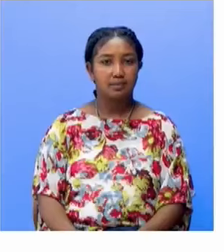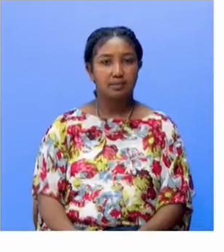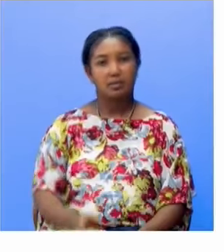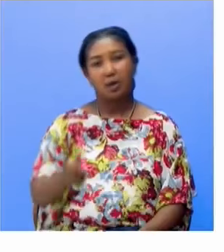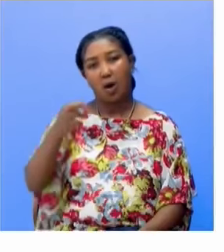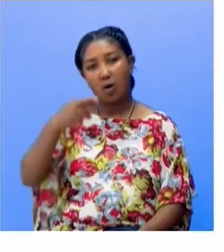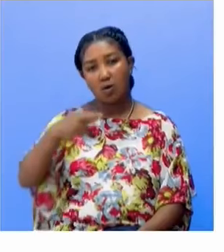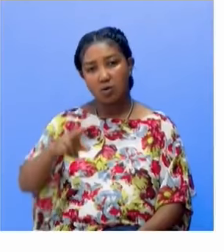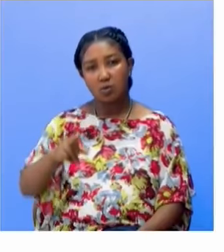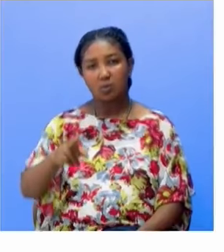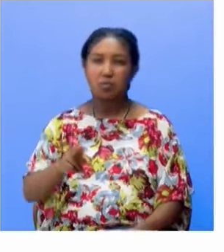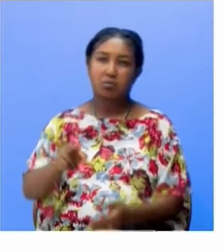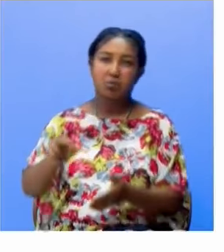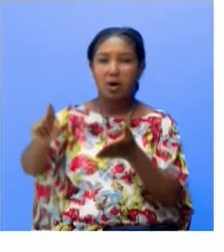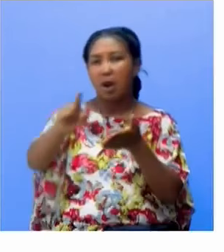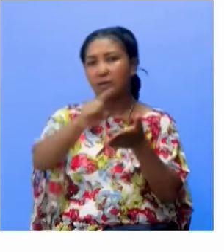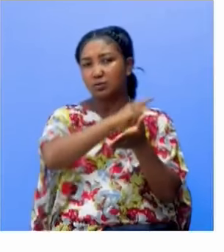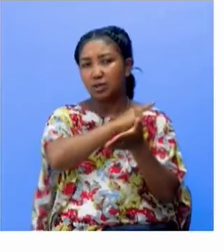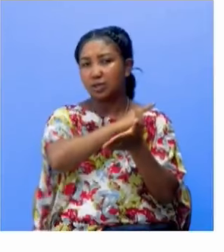or last week.